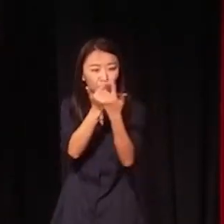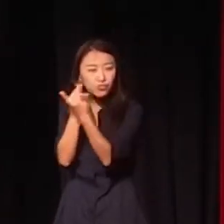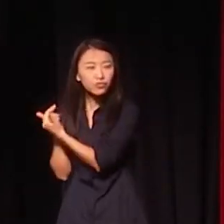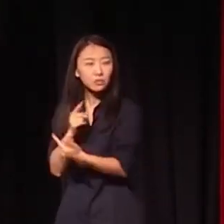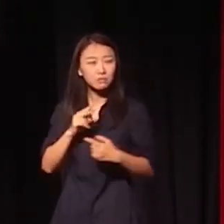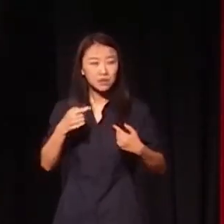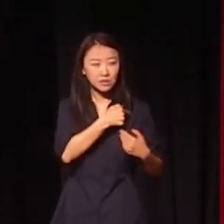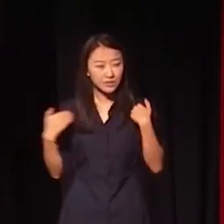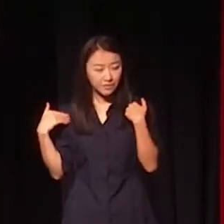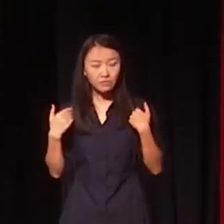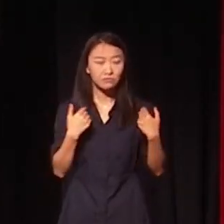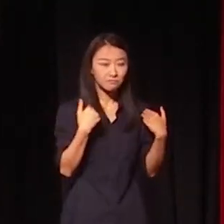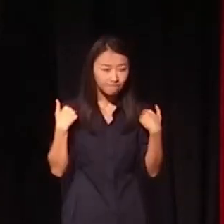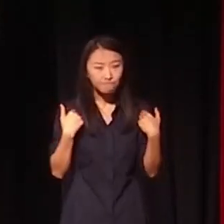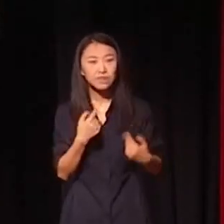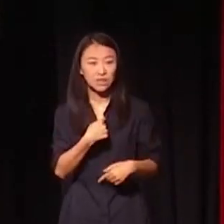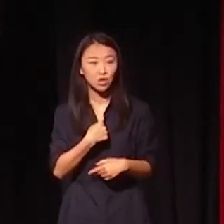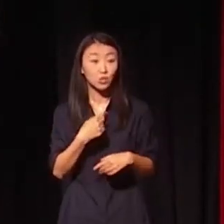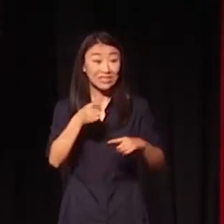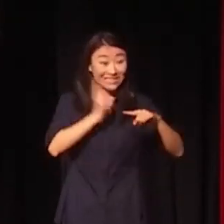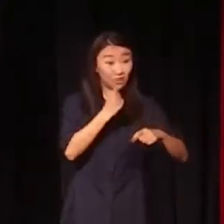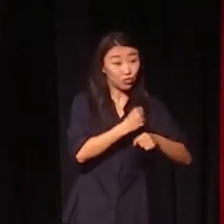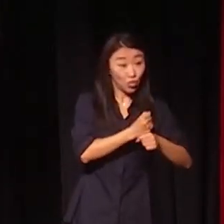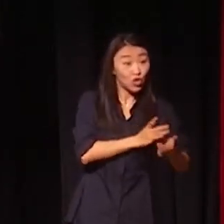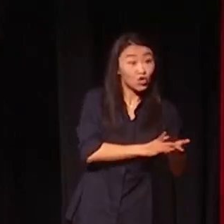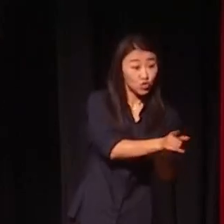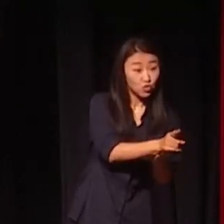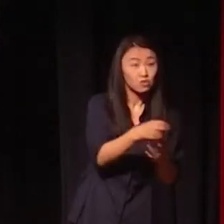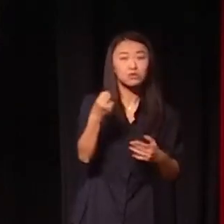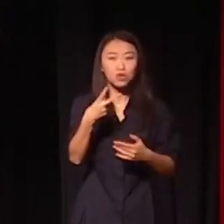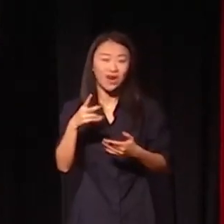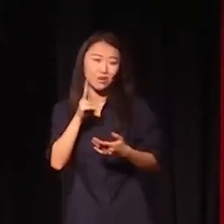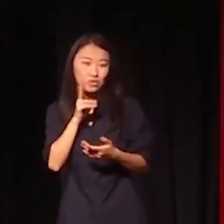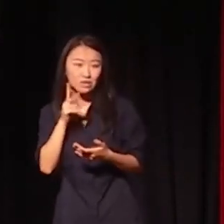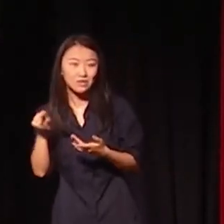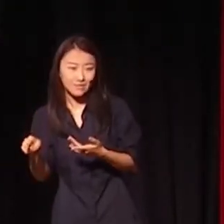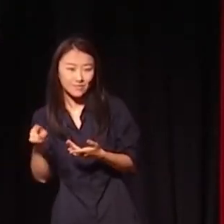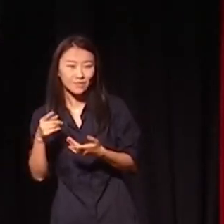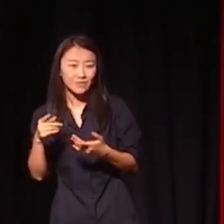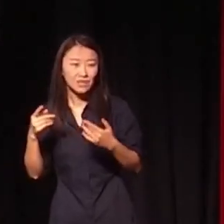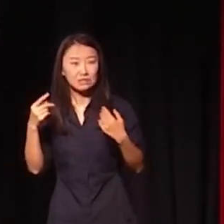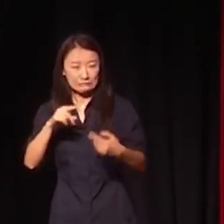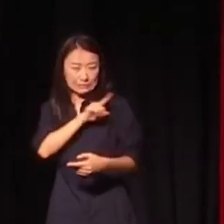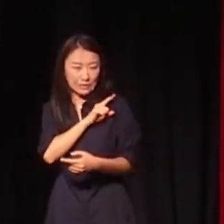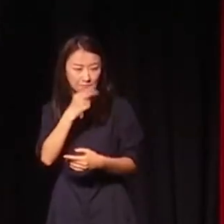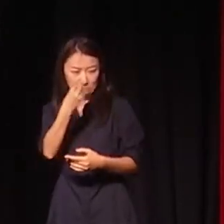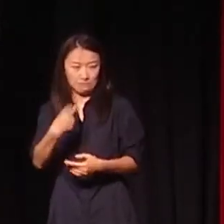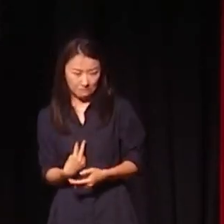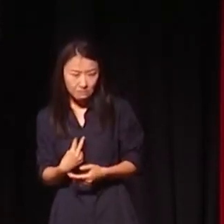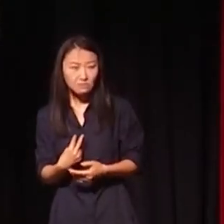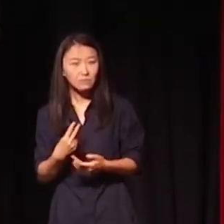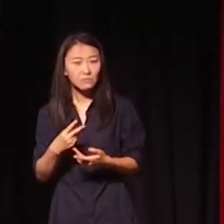around us being what we call a practice profession, a reflective practice profession, and encouraging reflexivity